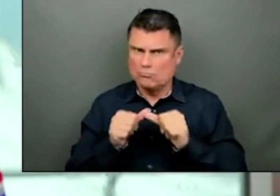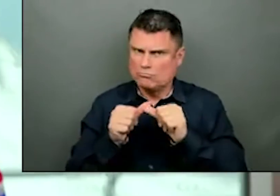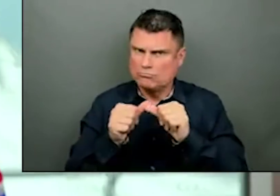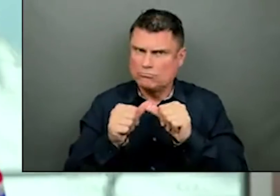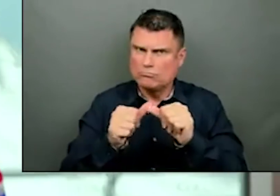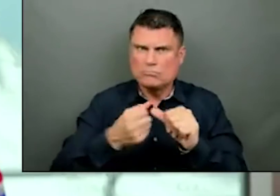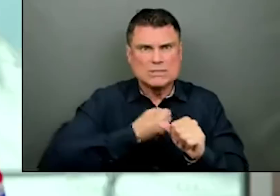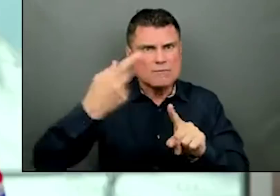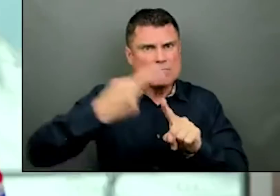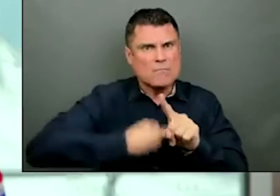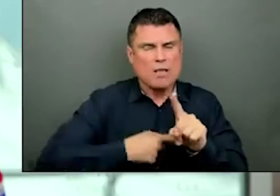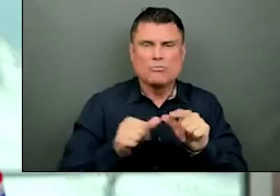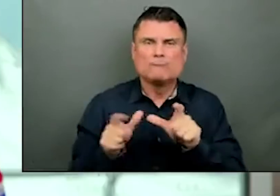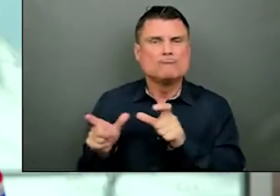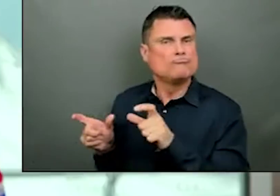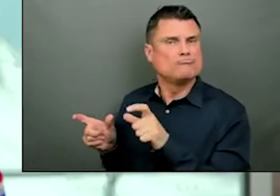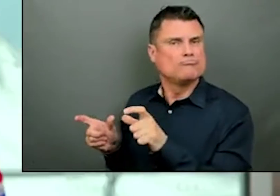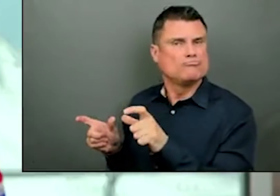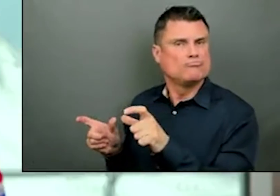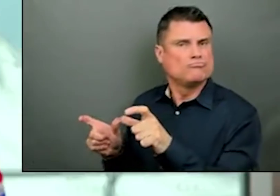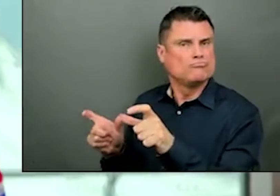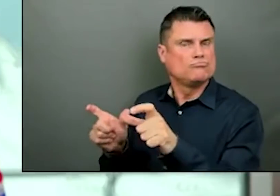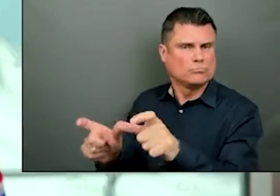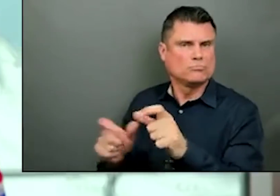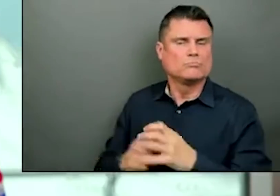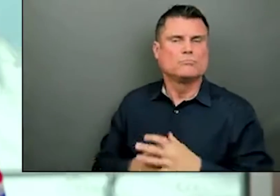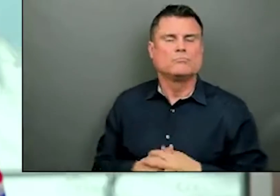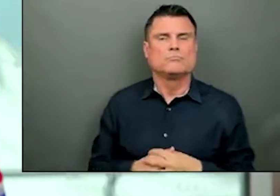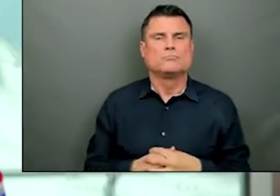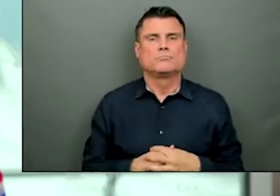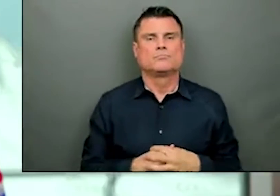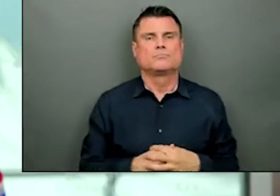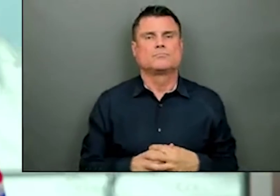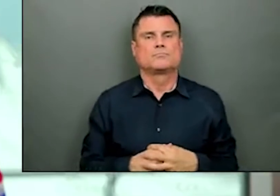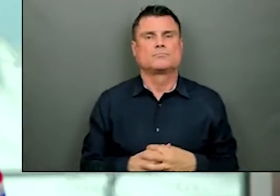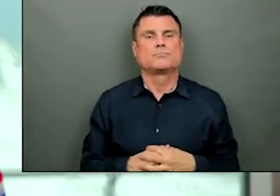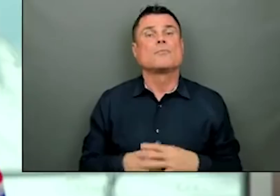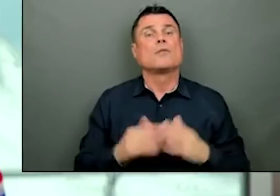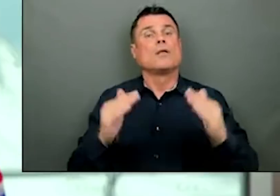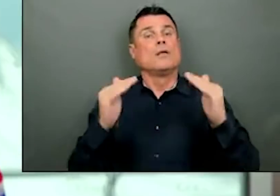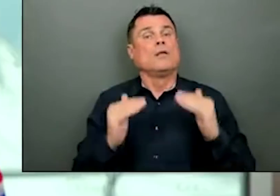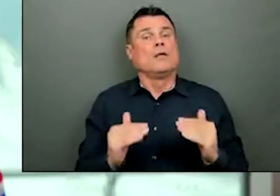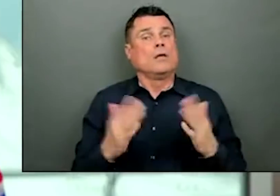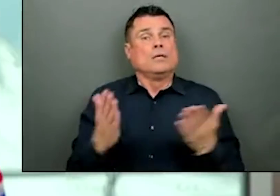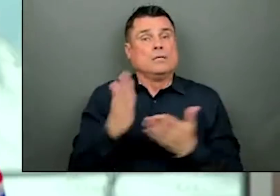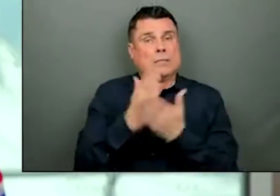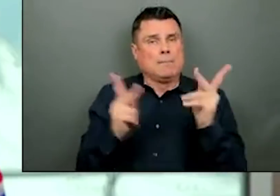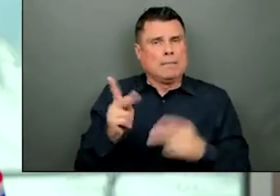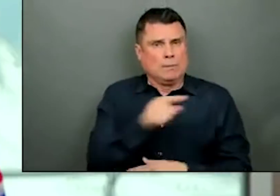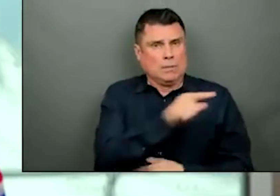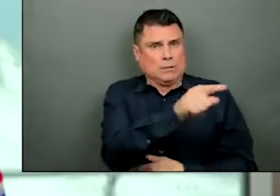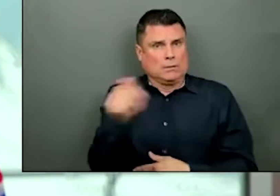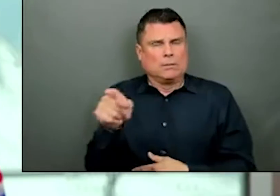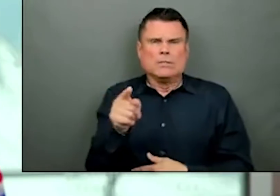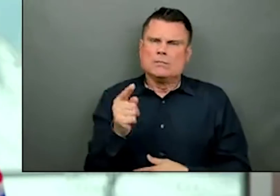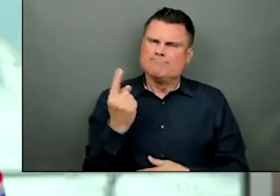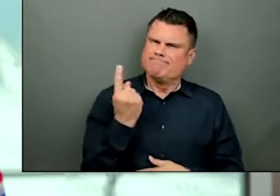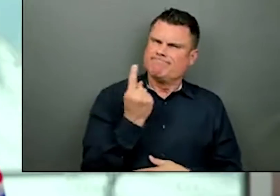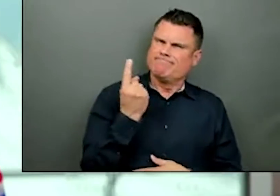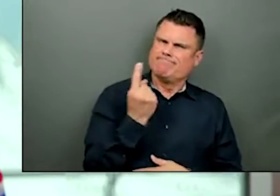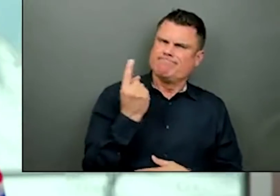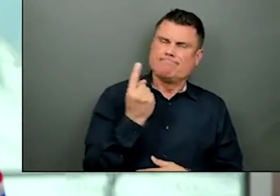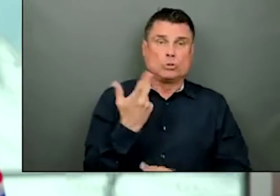virus, and if I'm vaccinated, why do I still have to wear a mask? It takes time for our body's immune system